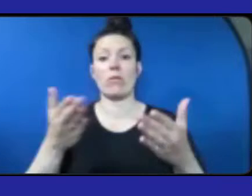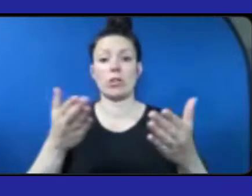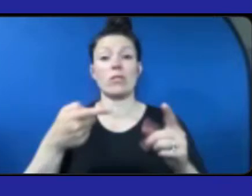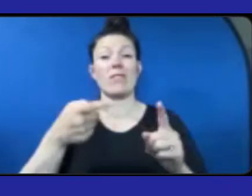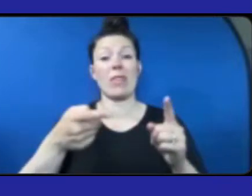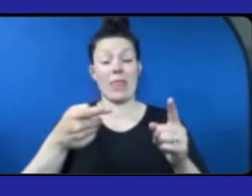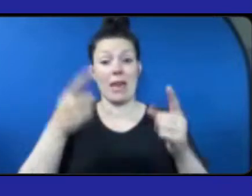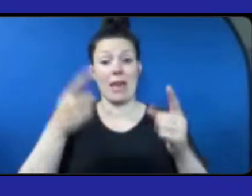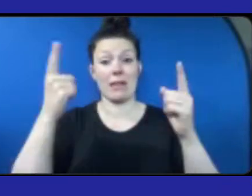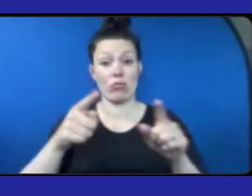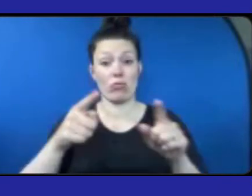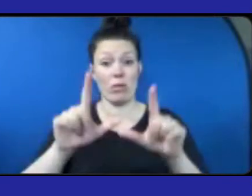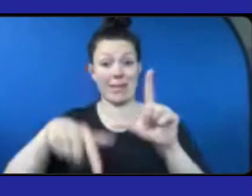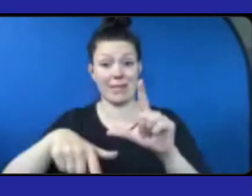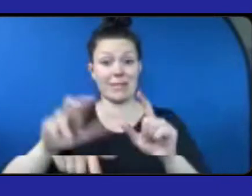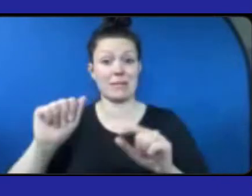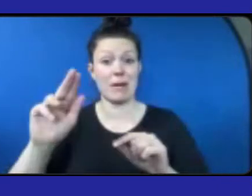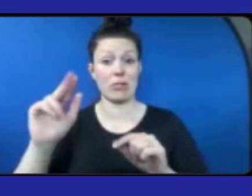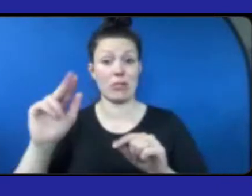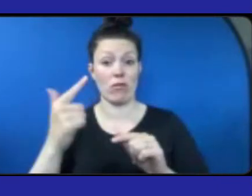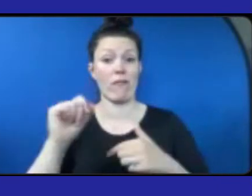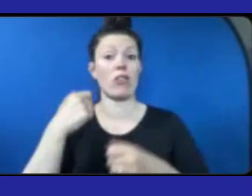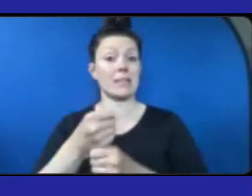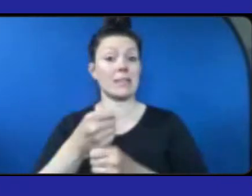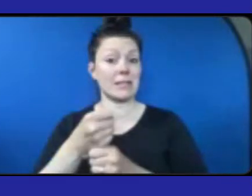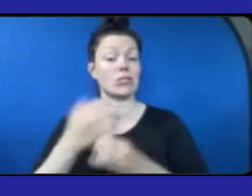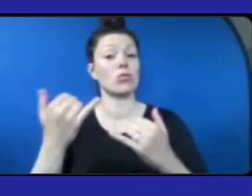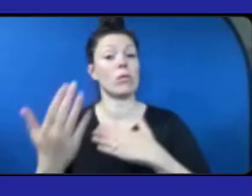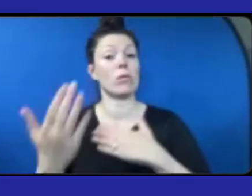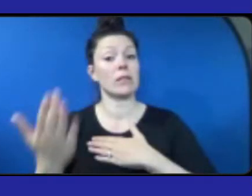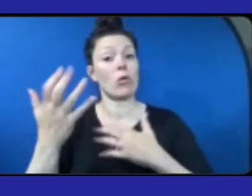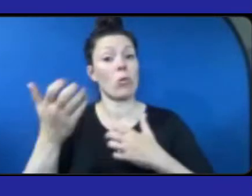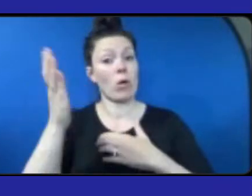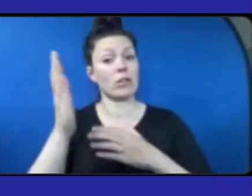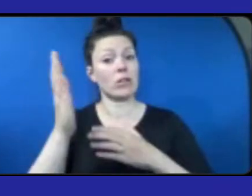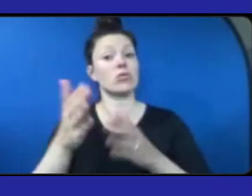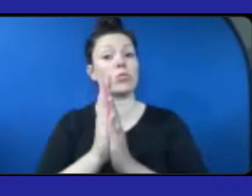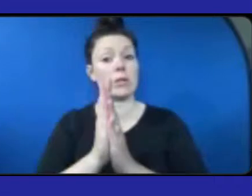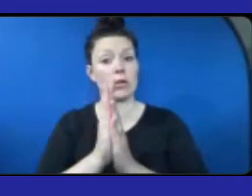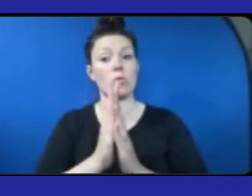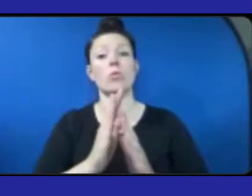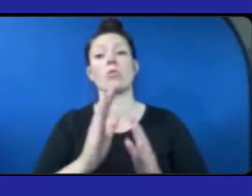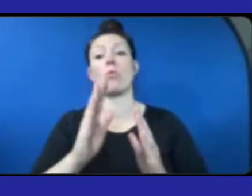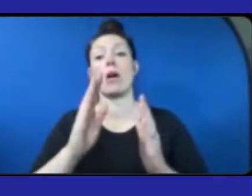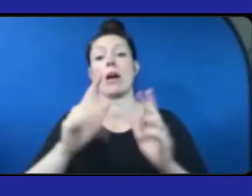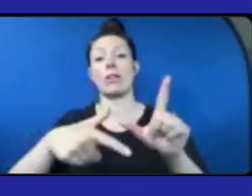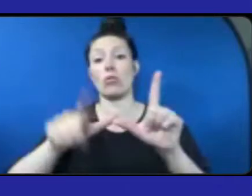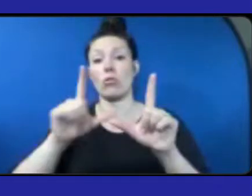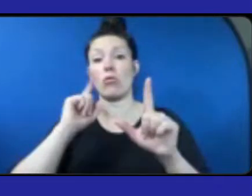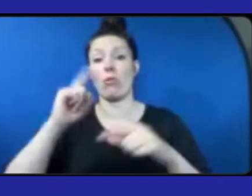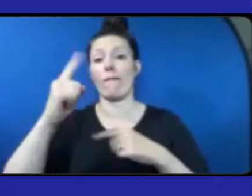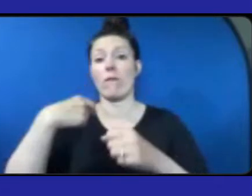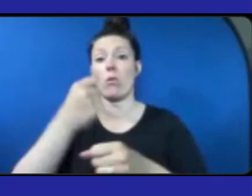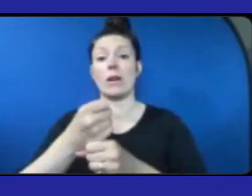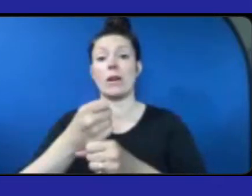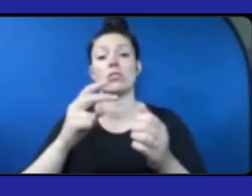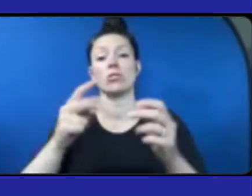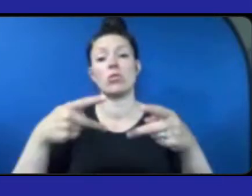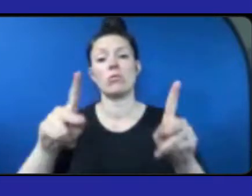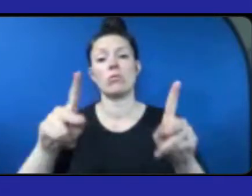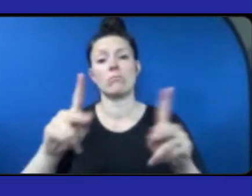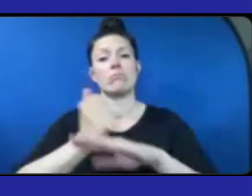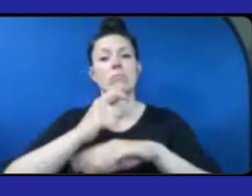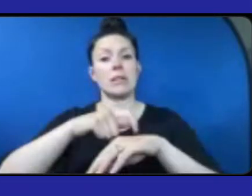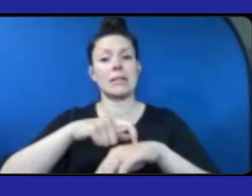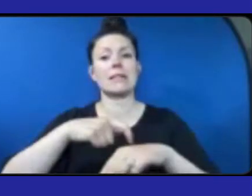in August of this year, and we're here this morning to request a best interest renewal for 1 year, allowing us time to launch an innovative